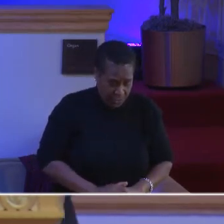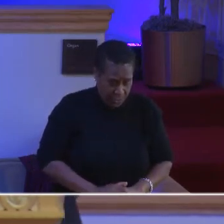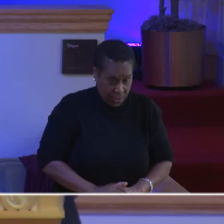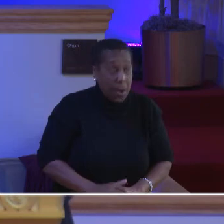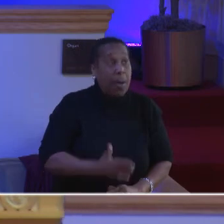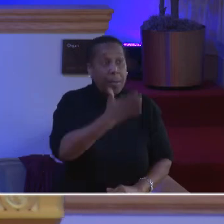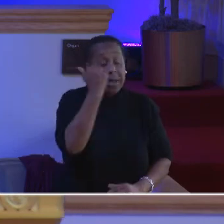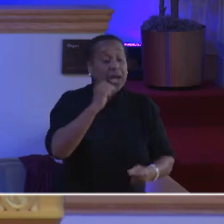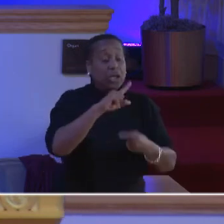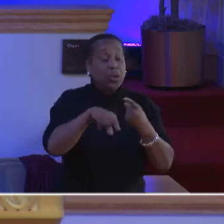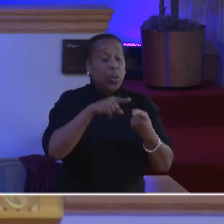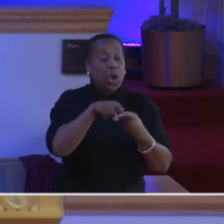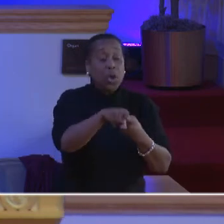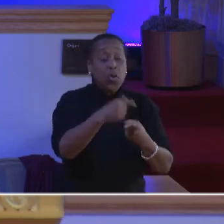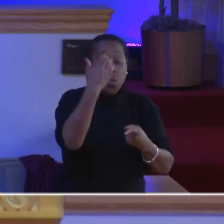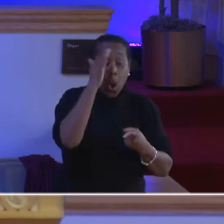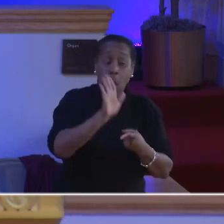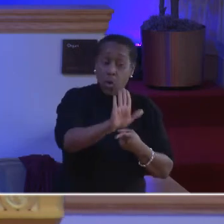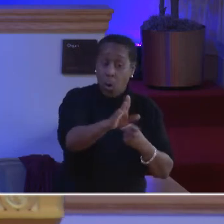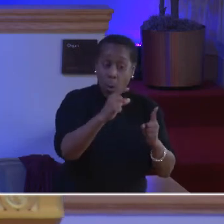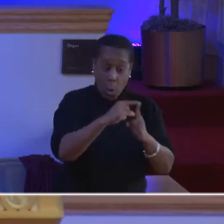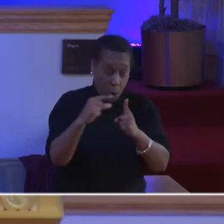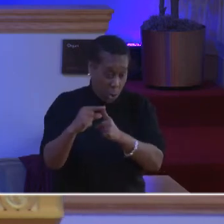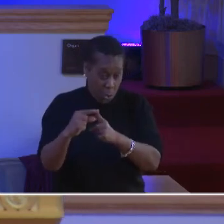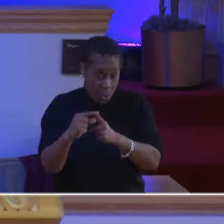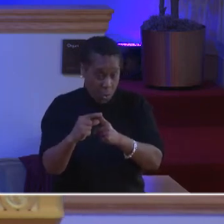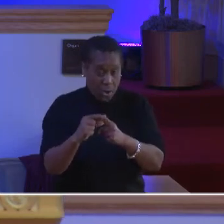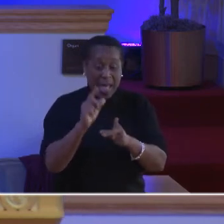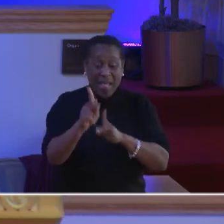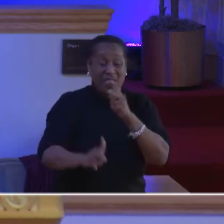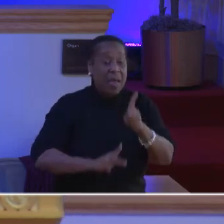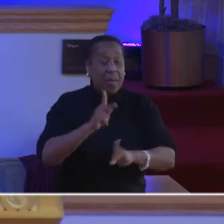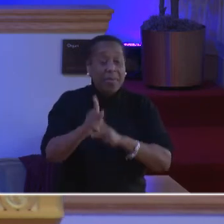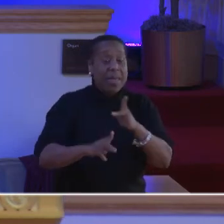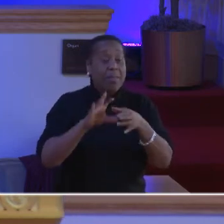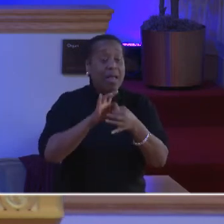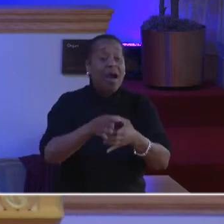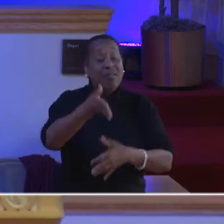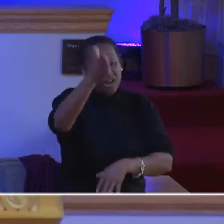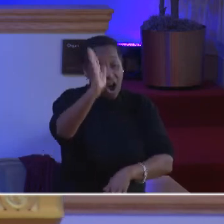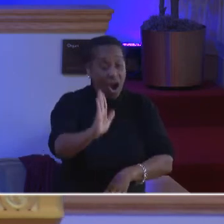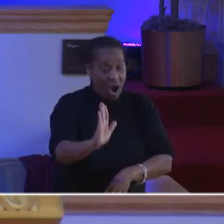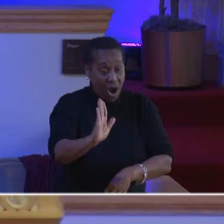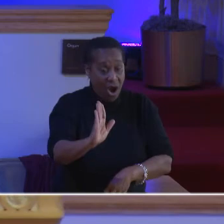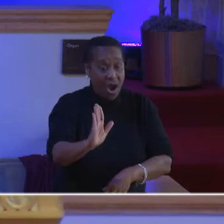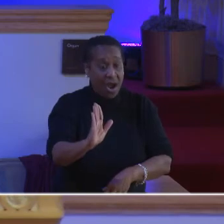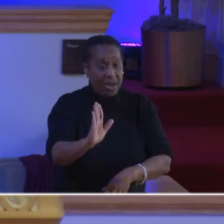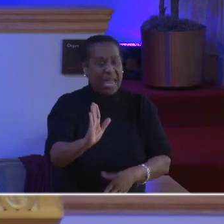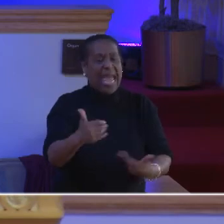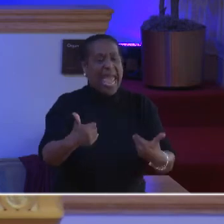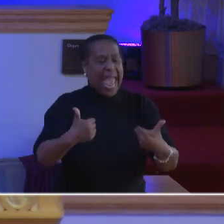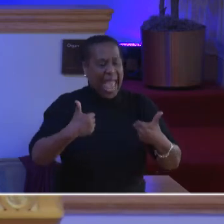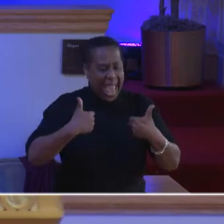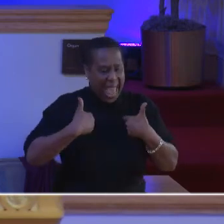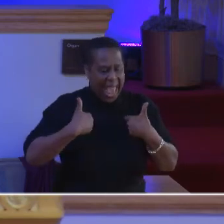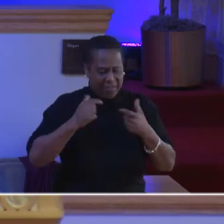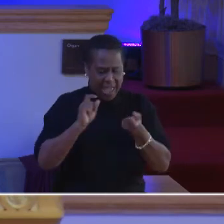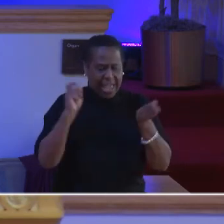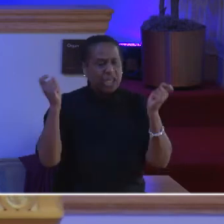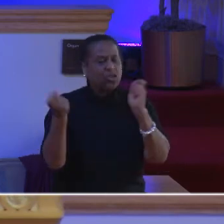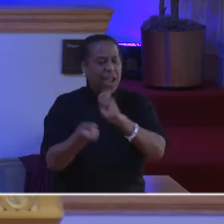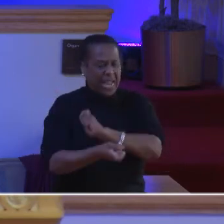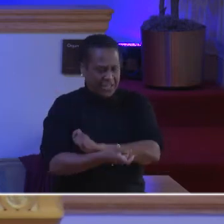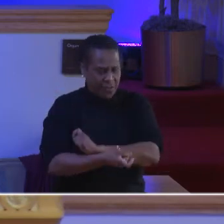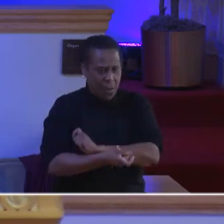because when you know your word, the people of God have a